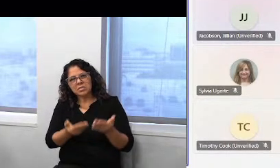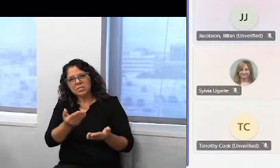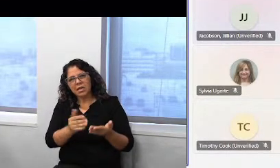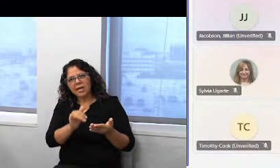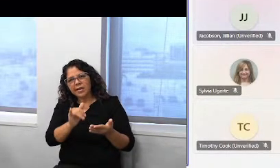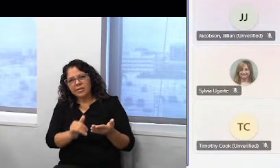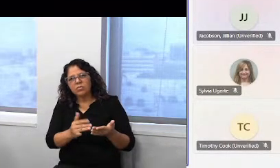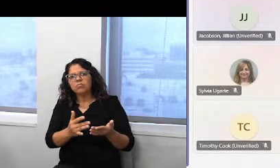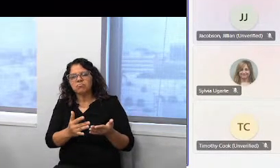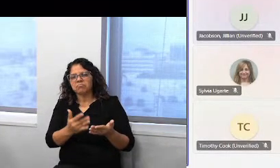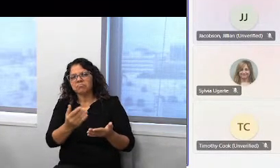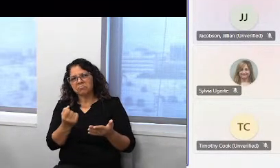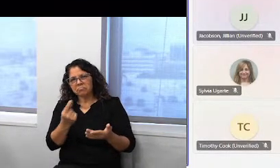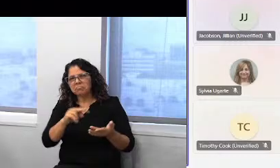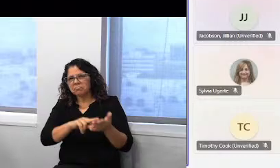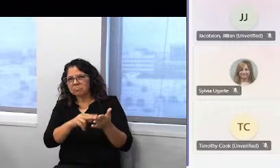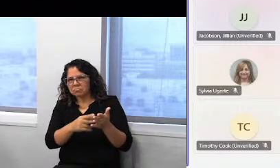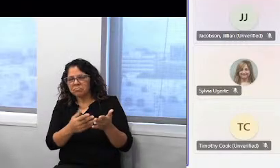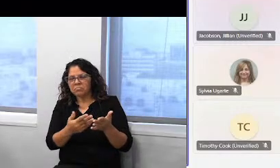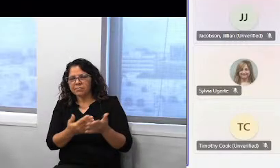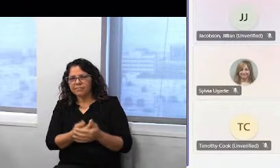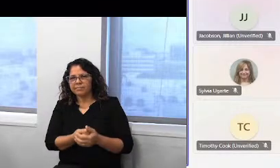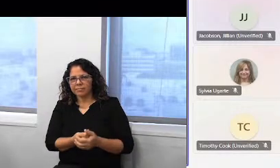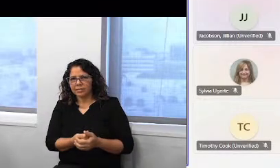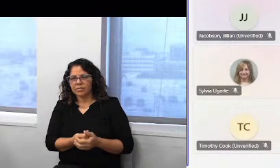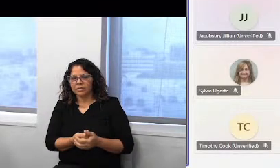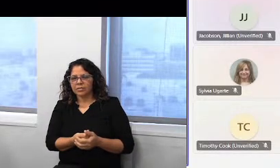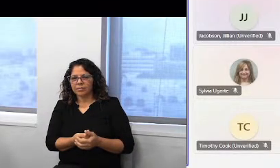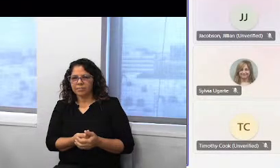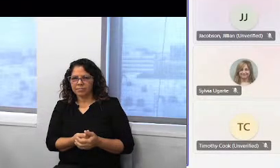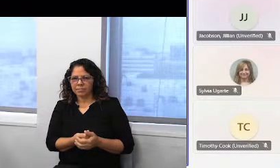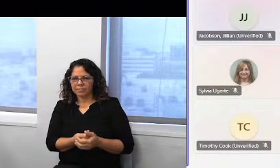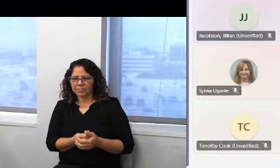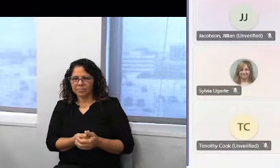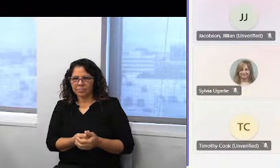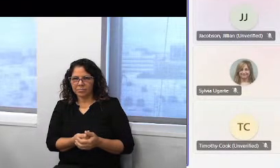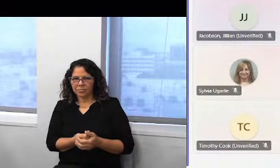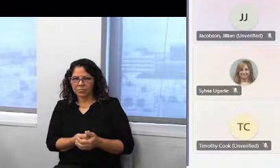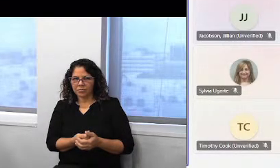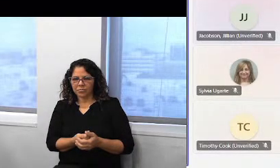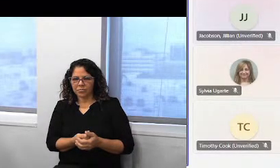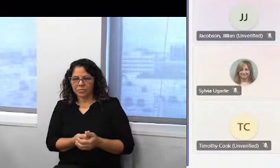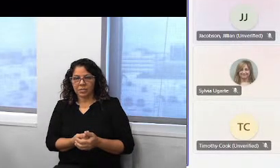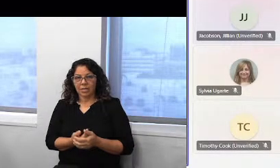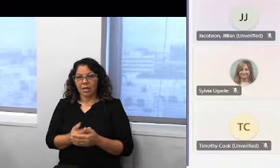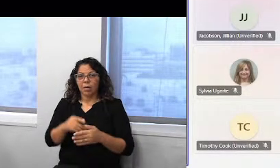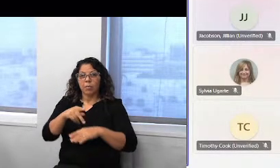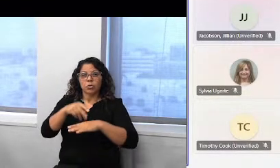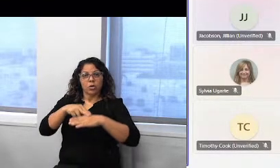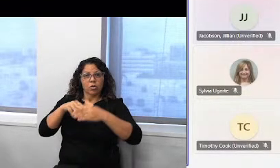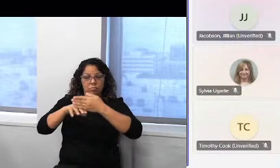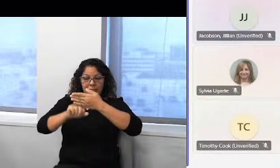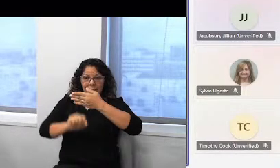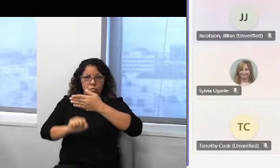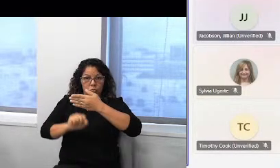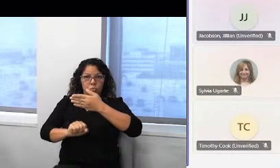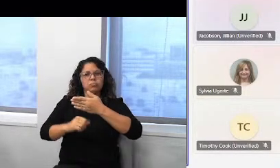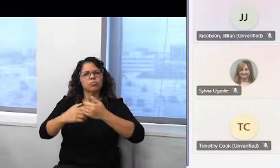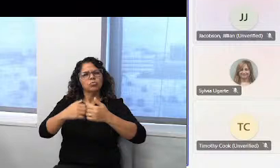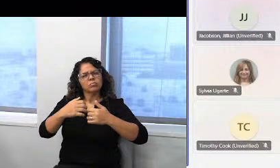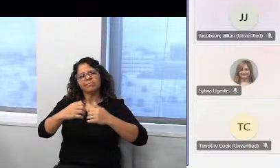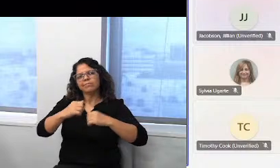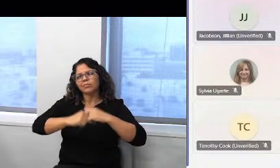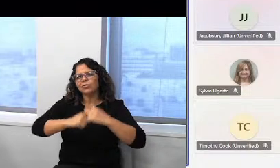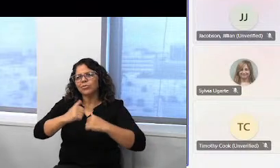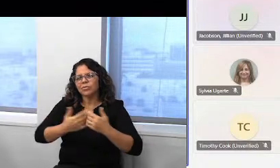built a switching station in the south side of the island that once we connect the first customer is also enabling connecting other projects